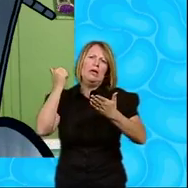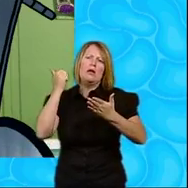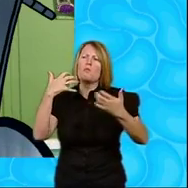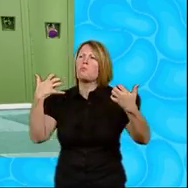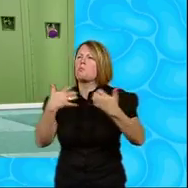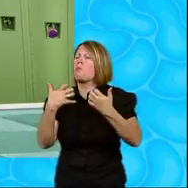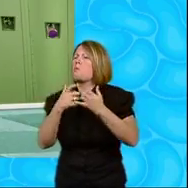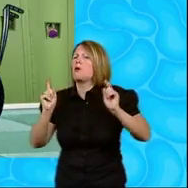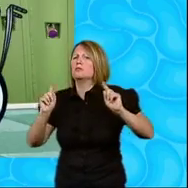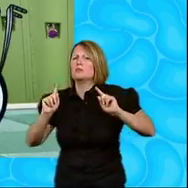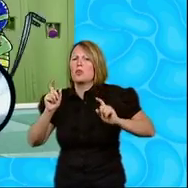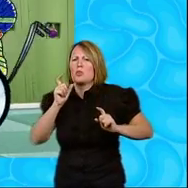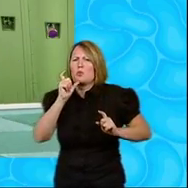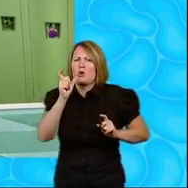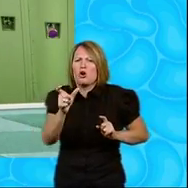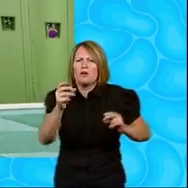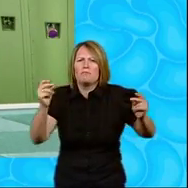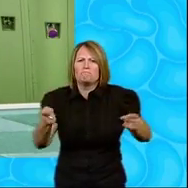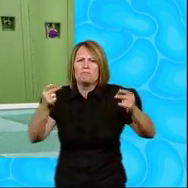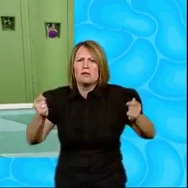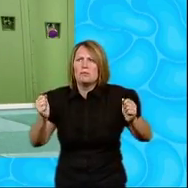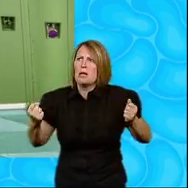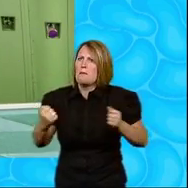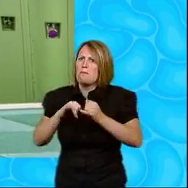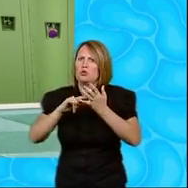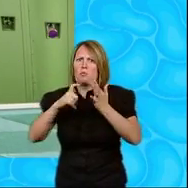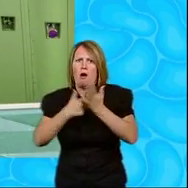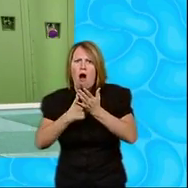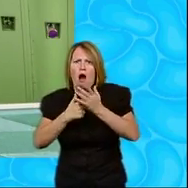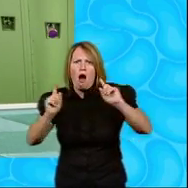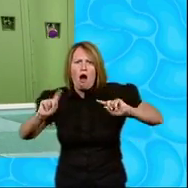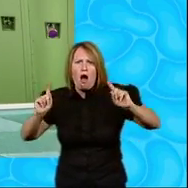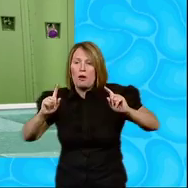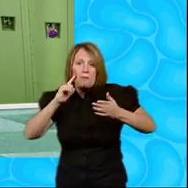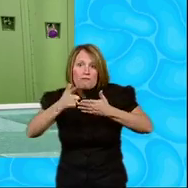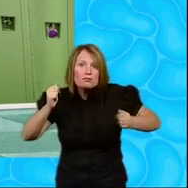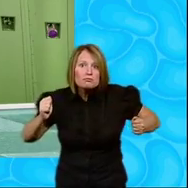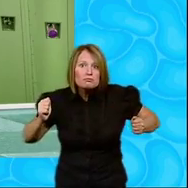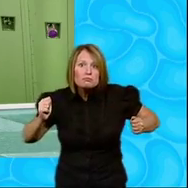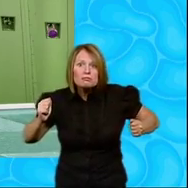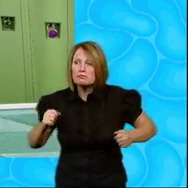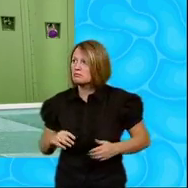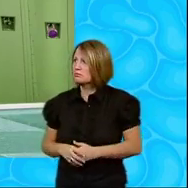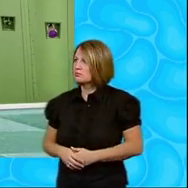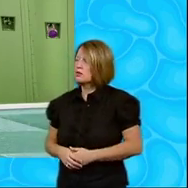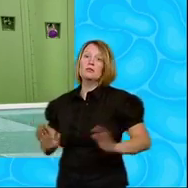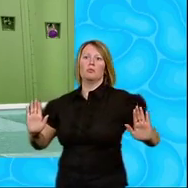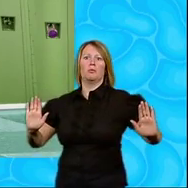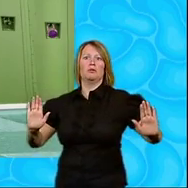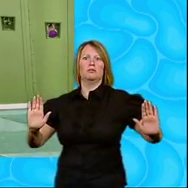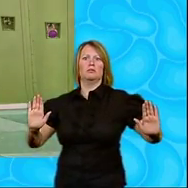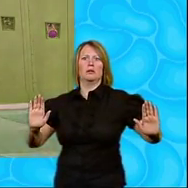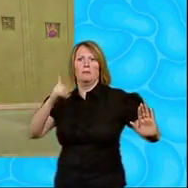were... What's the word that means so super you just can't believe it? Wait a minute,